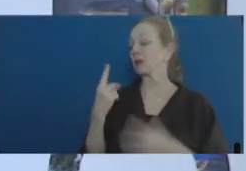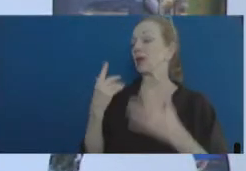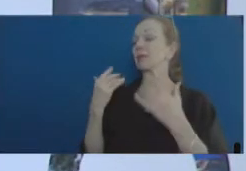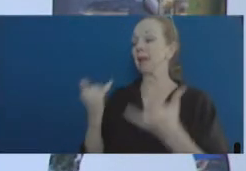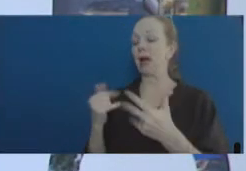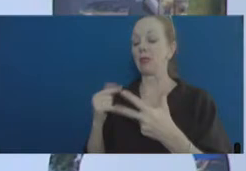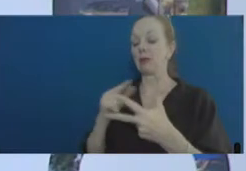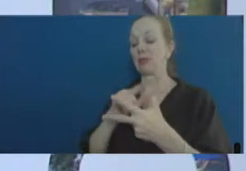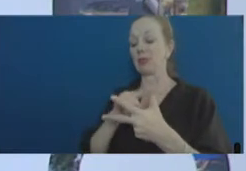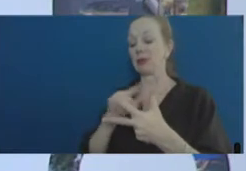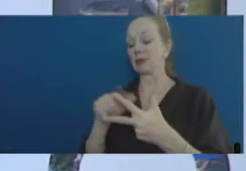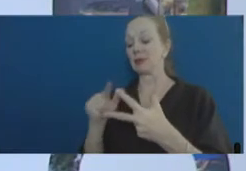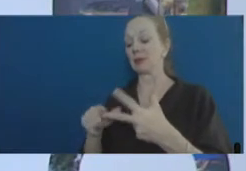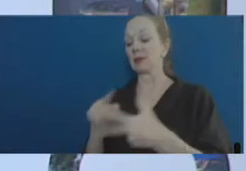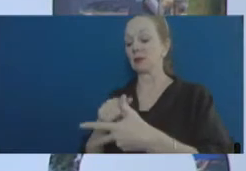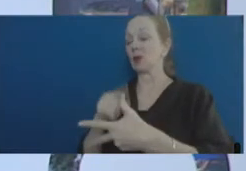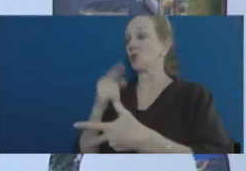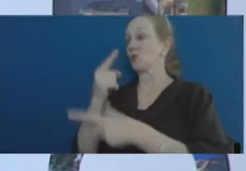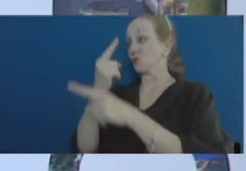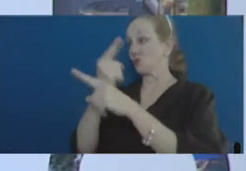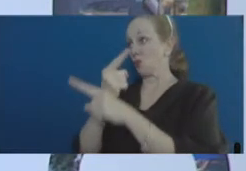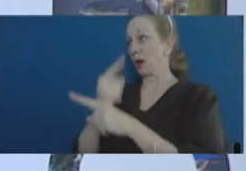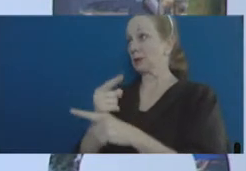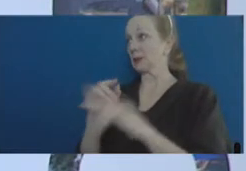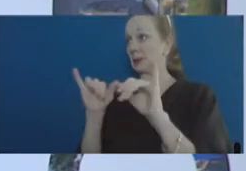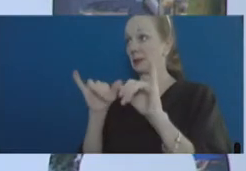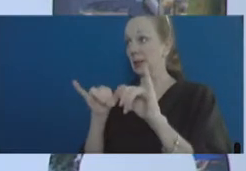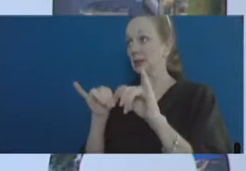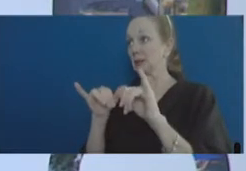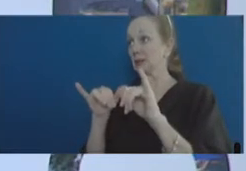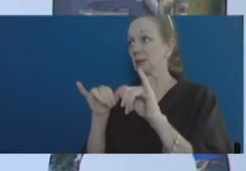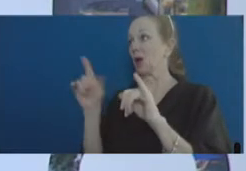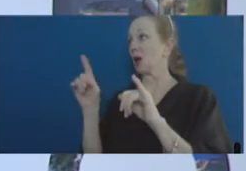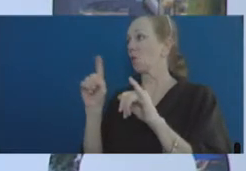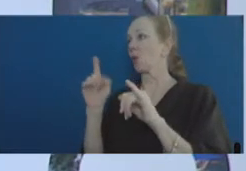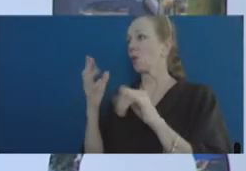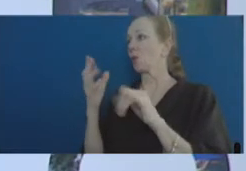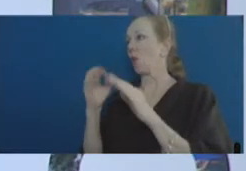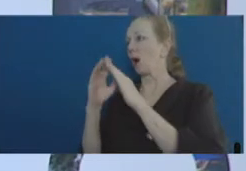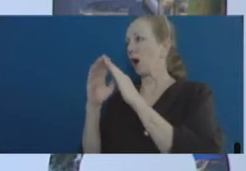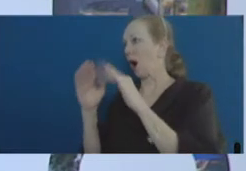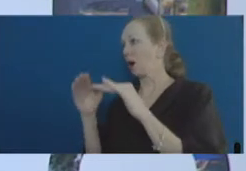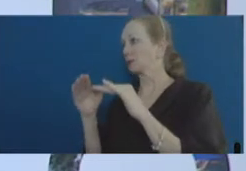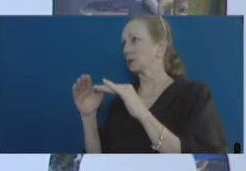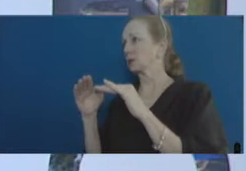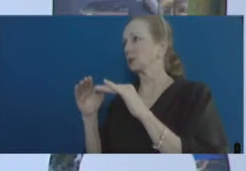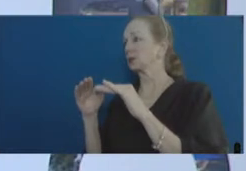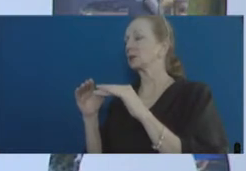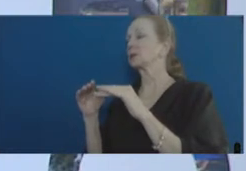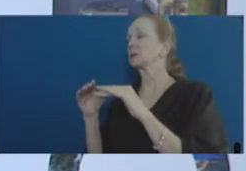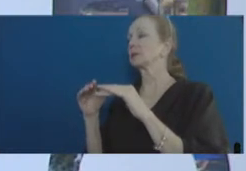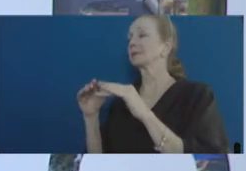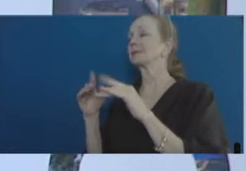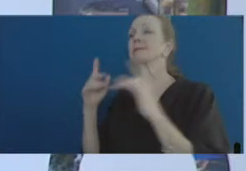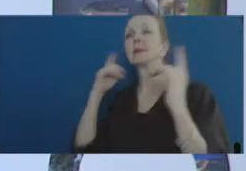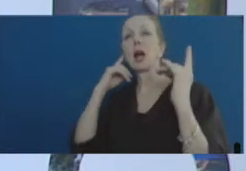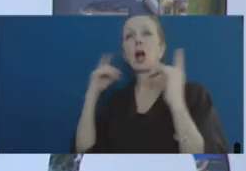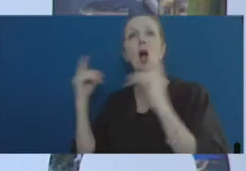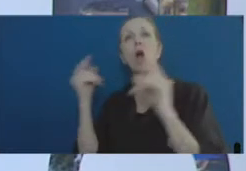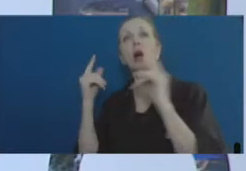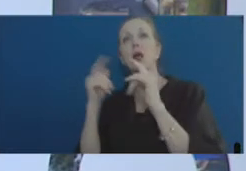think, again, it's right-sizing where we want housing. We've heard some concerns about some large